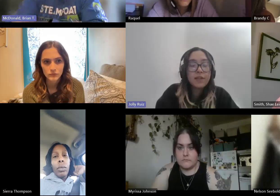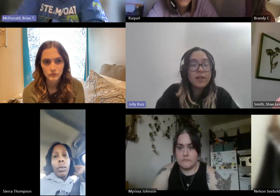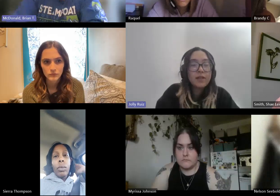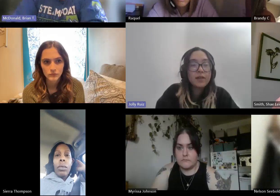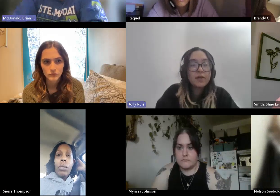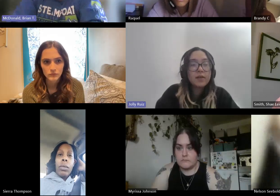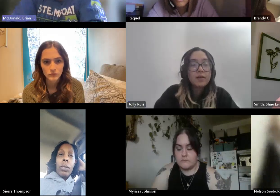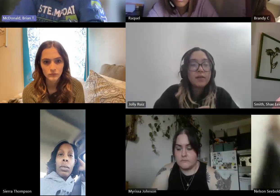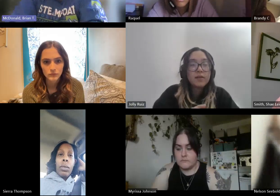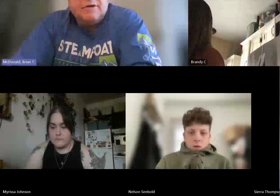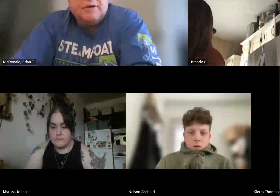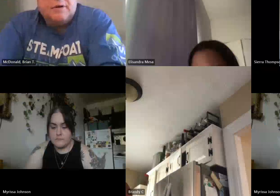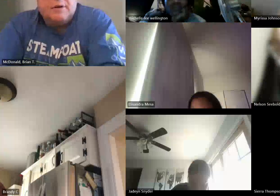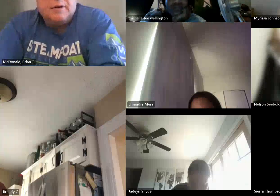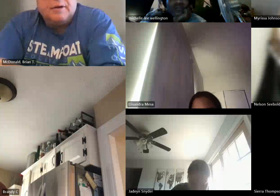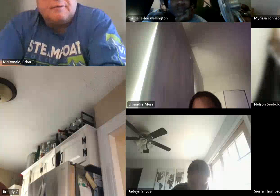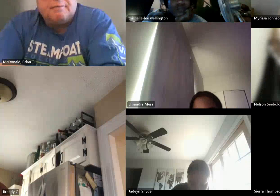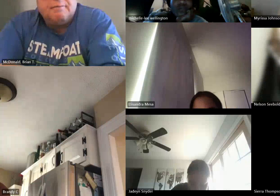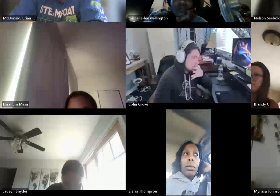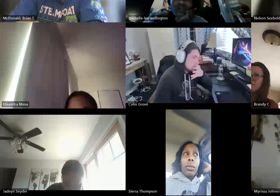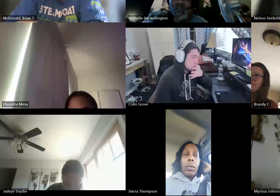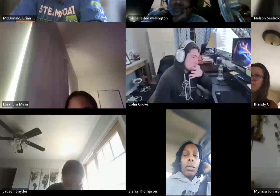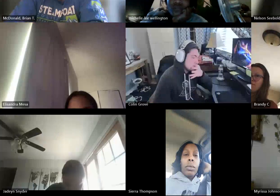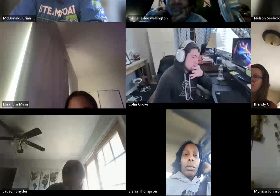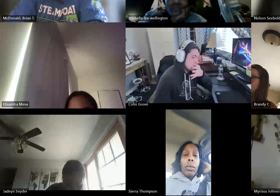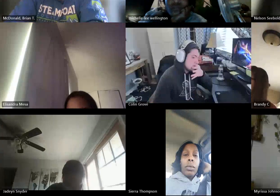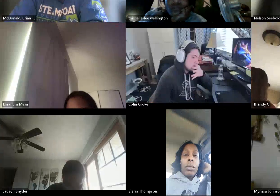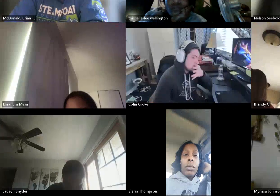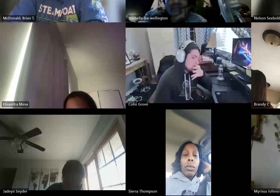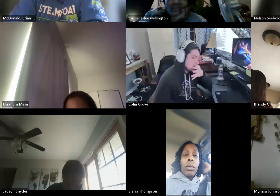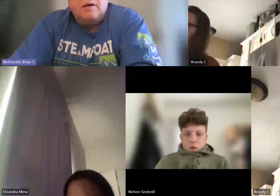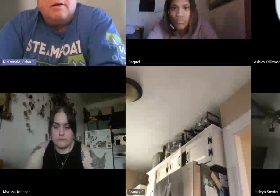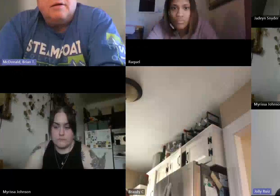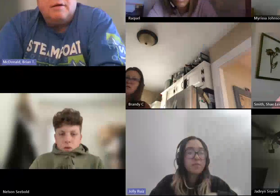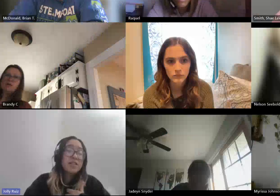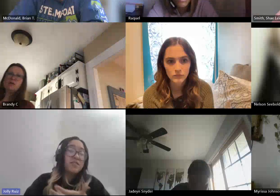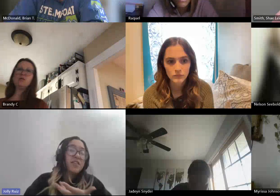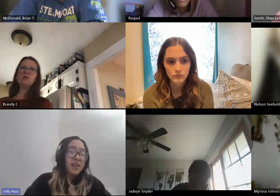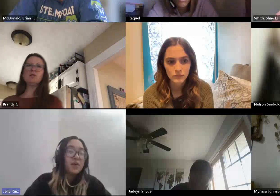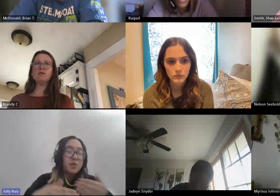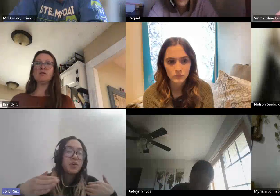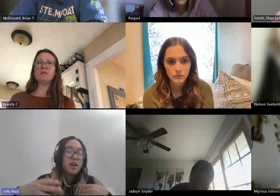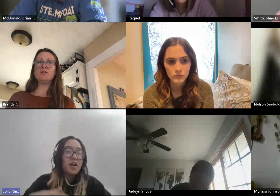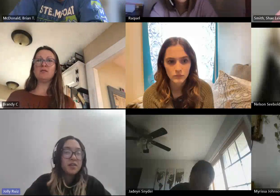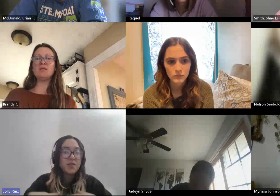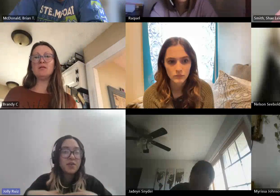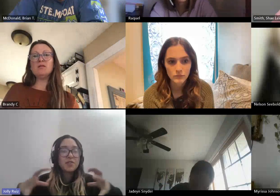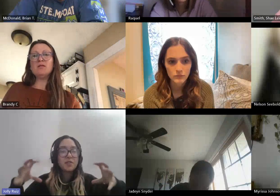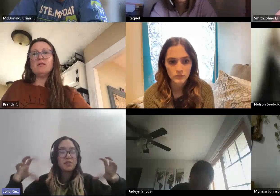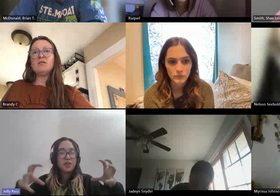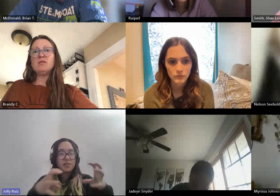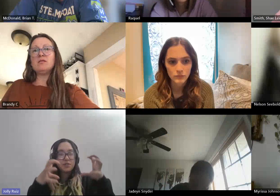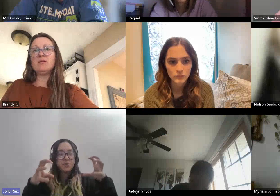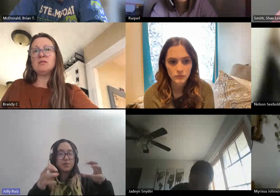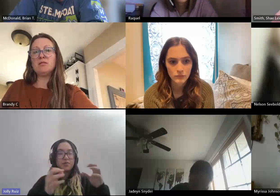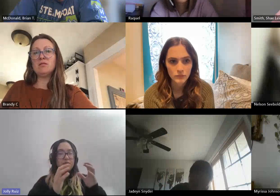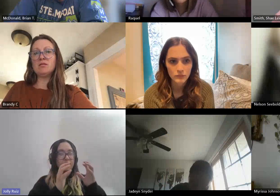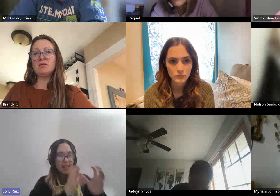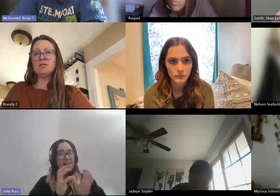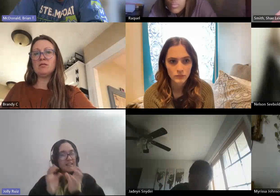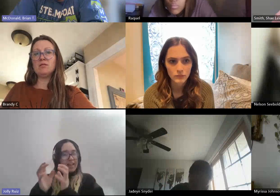Anyone else have a commentary? I think I could use more time to get everything together. Mine is a video, it's pretty long, so I'm still